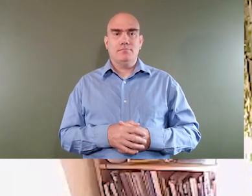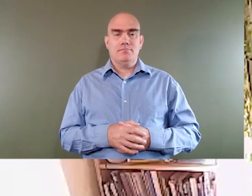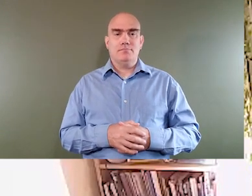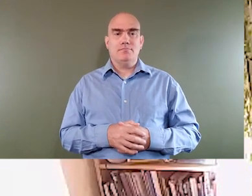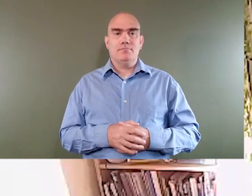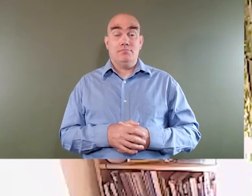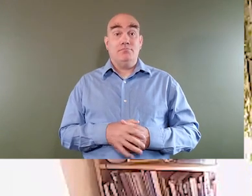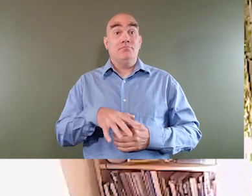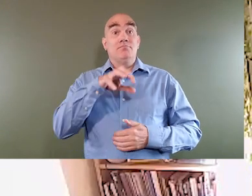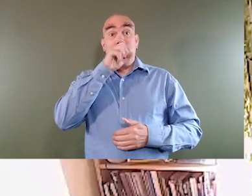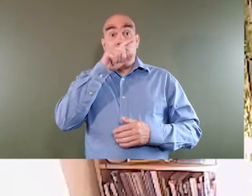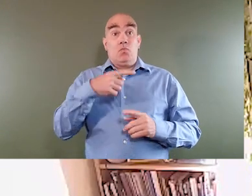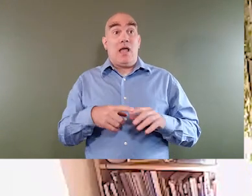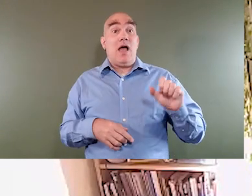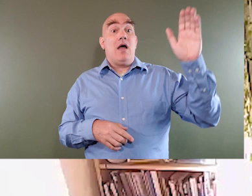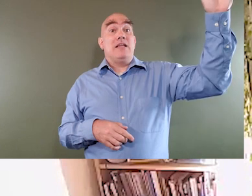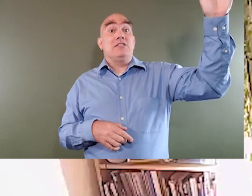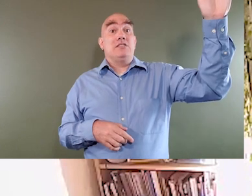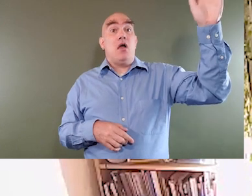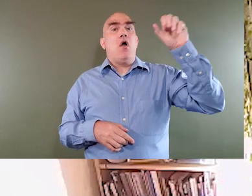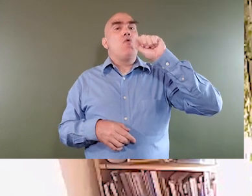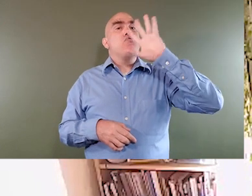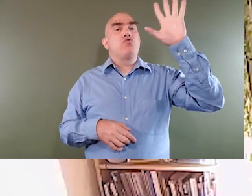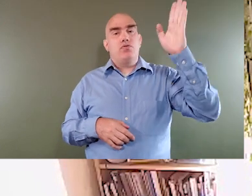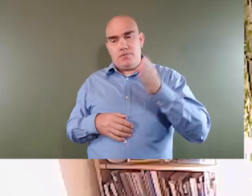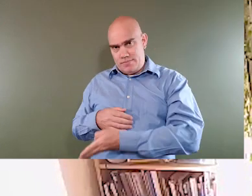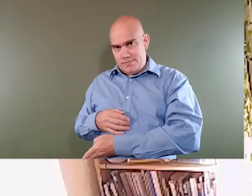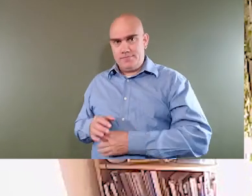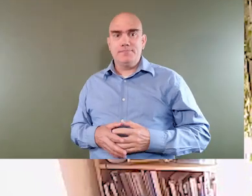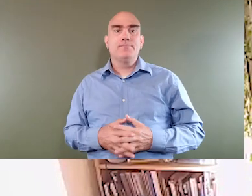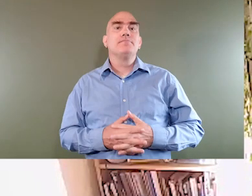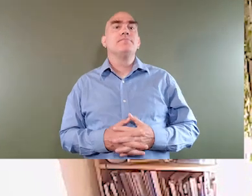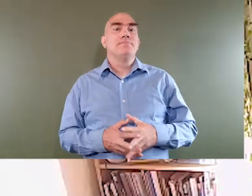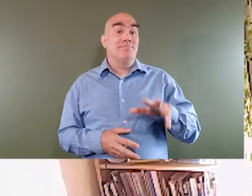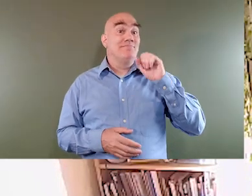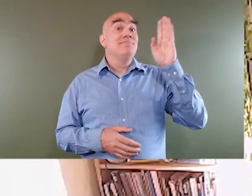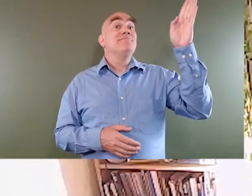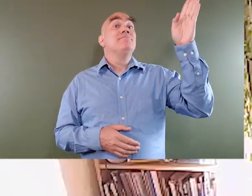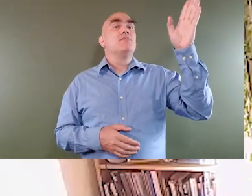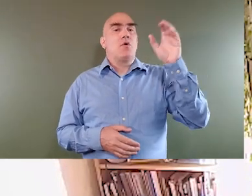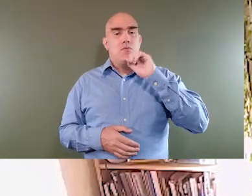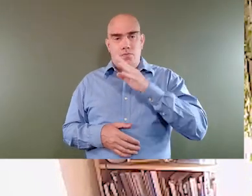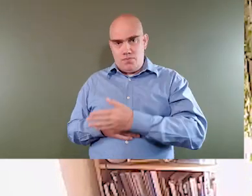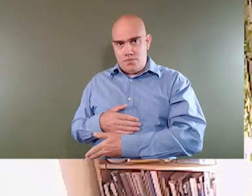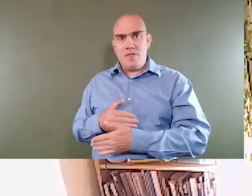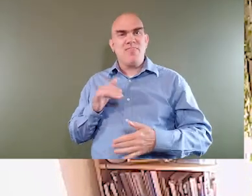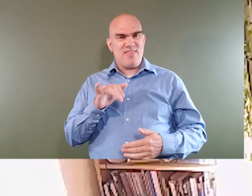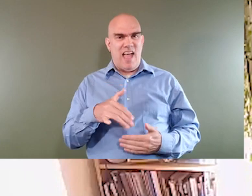Inhale to reach, exhale, tap. Inhale, reach, exhale, tap. There we go. Yep.